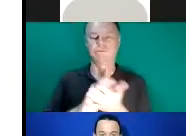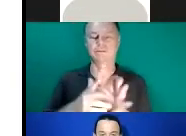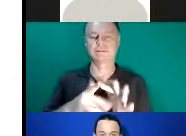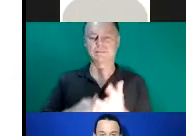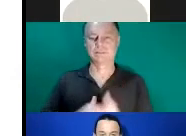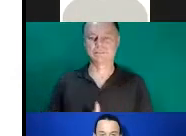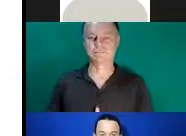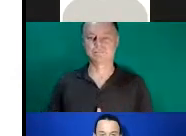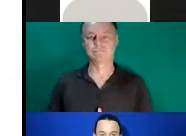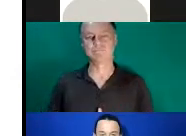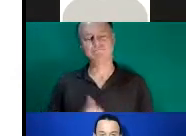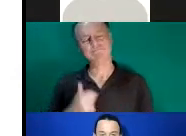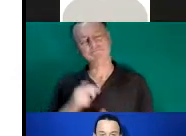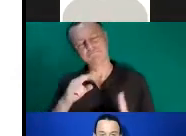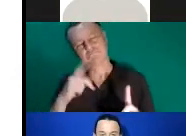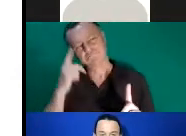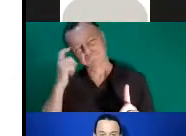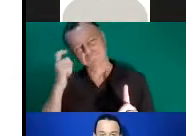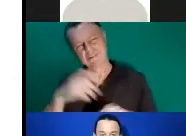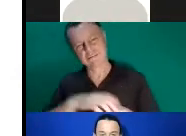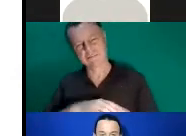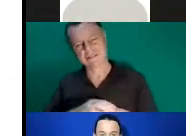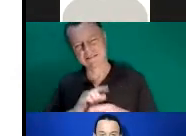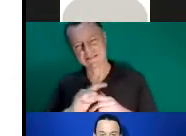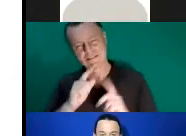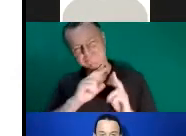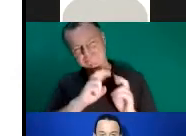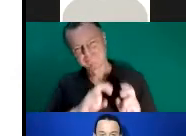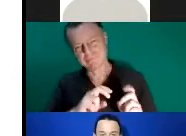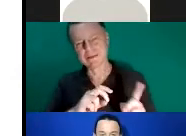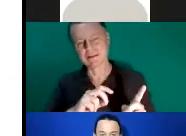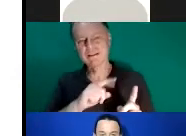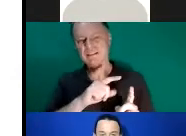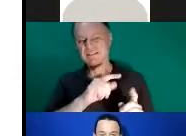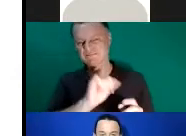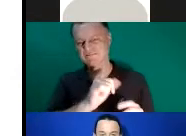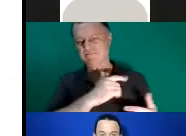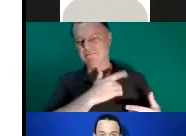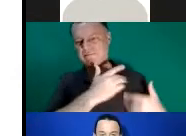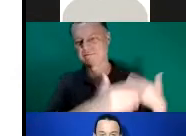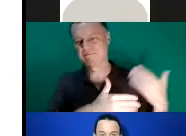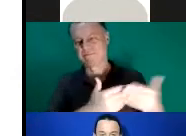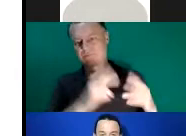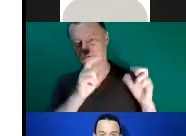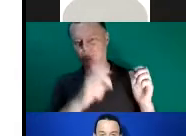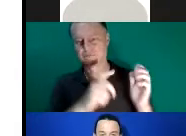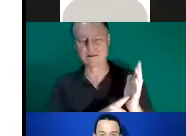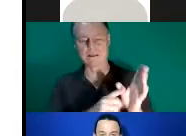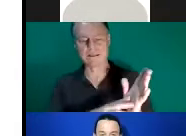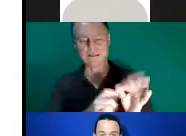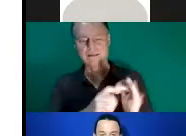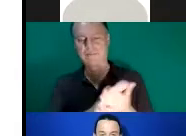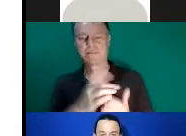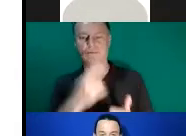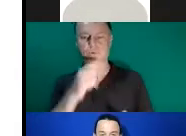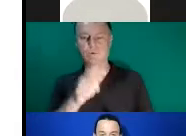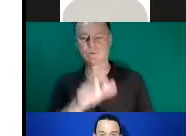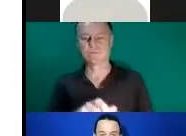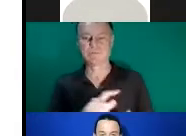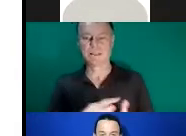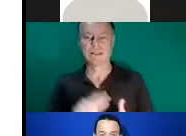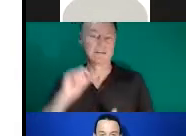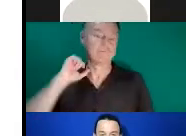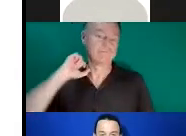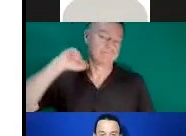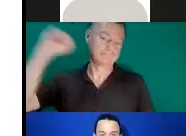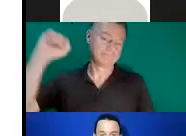to their suspicions, police shortly investigated into Cream's past, dubbing him the Lambeth Poisoner and he was hanged for his